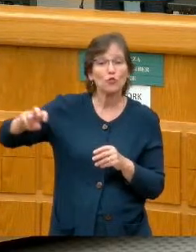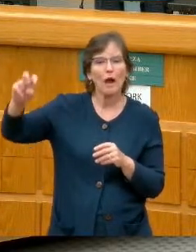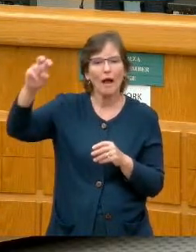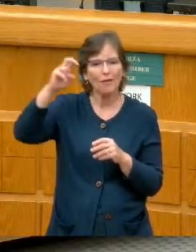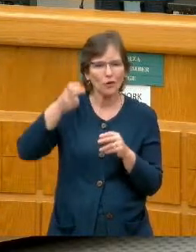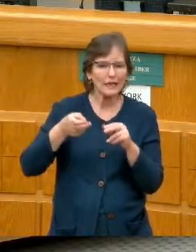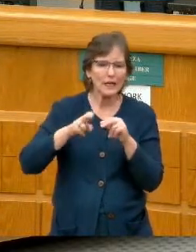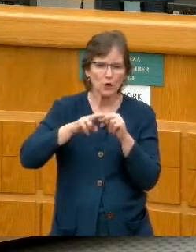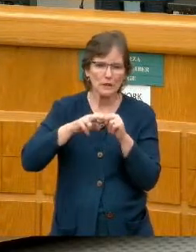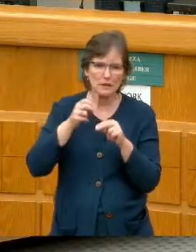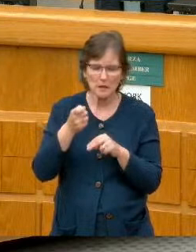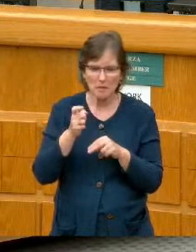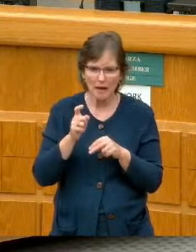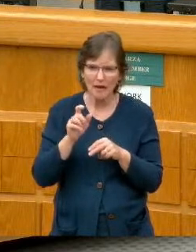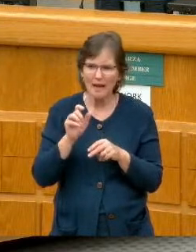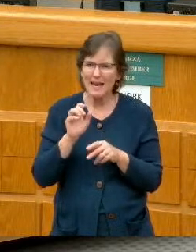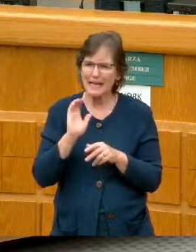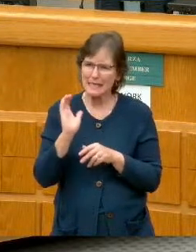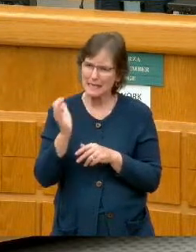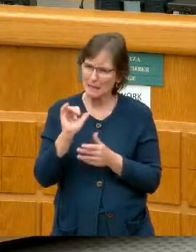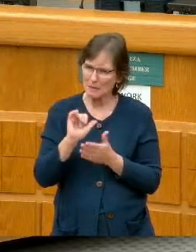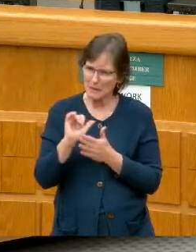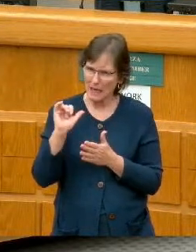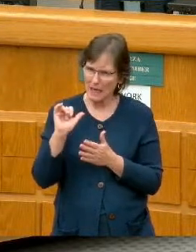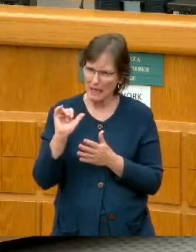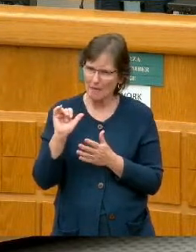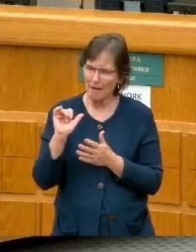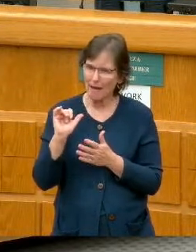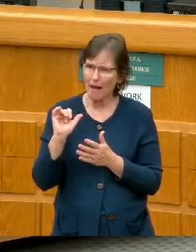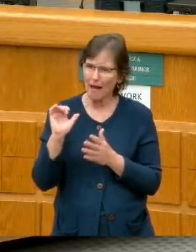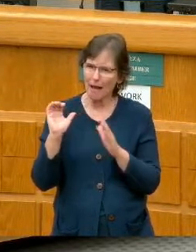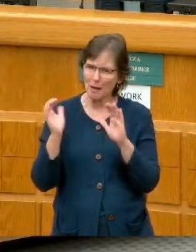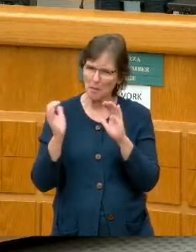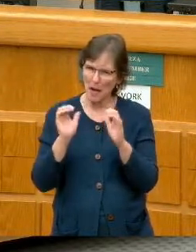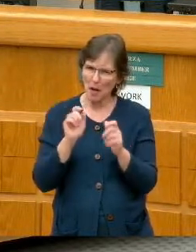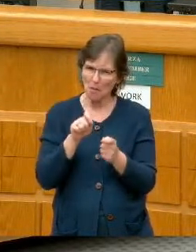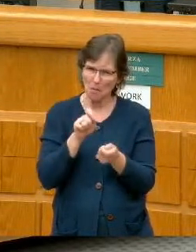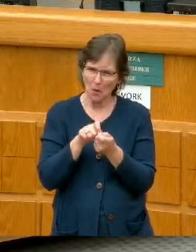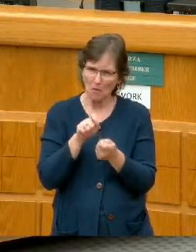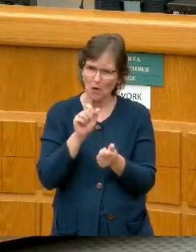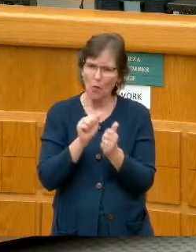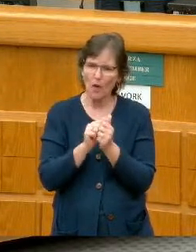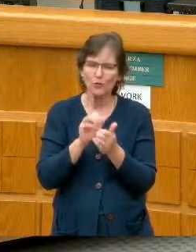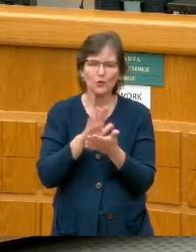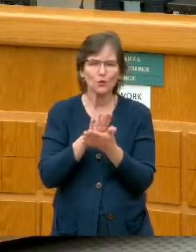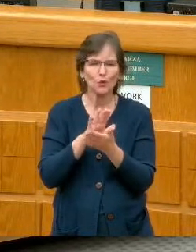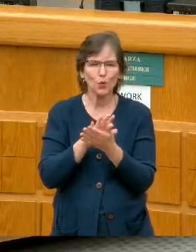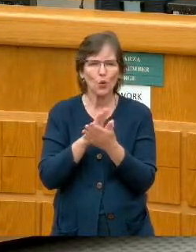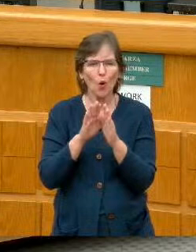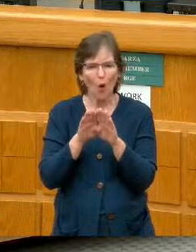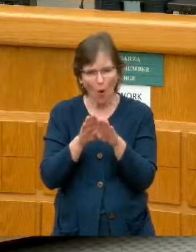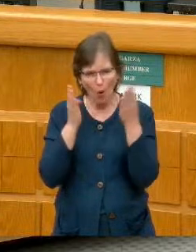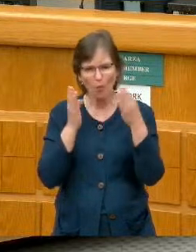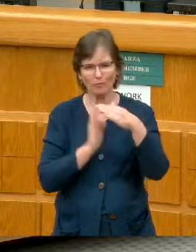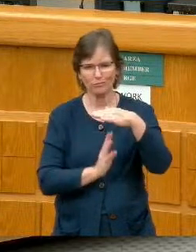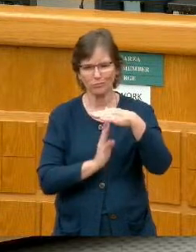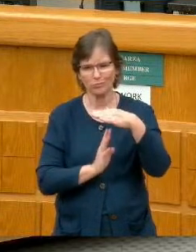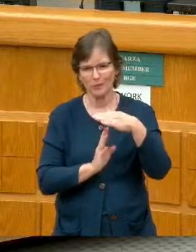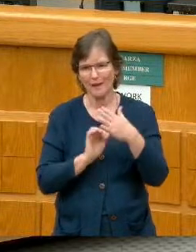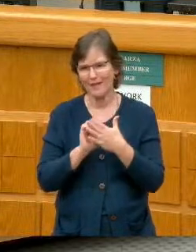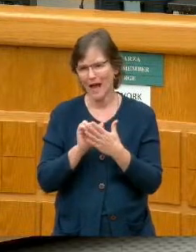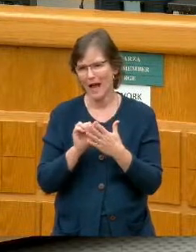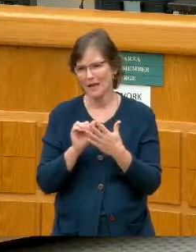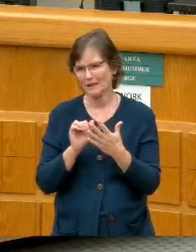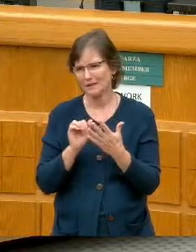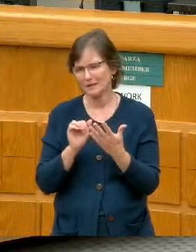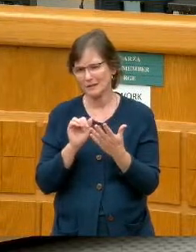coincide exactly with schools going to 50% face-to-face. So this is most likely being driven by parents that are able, first